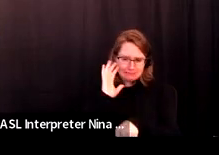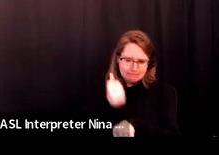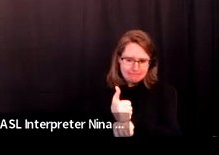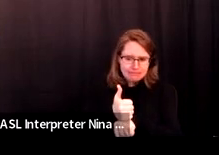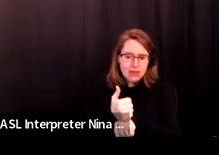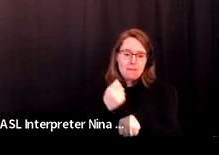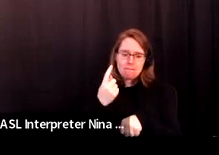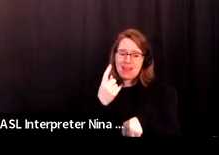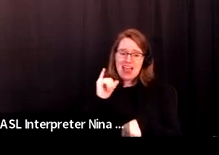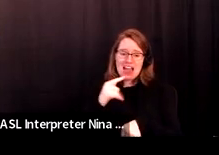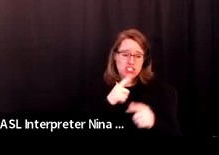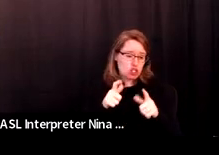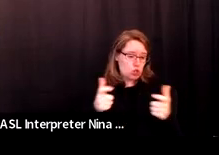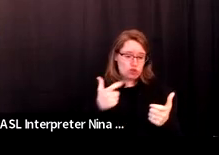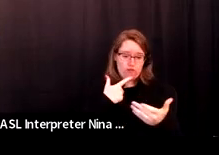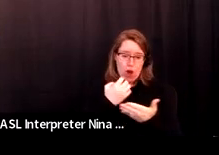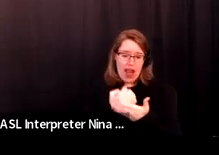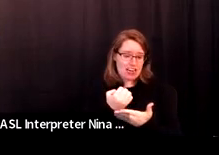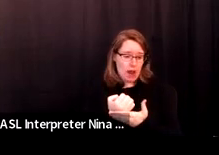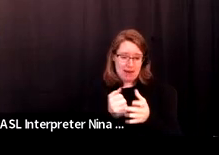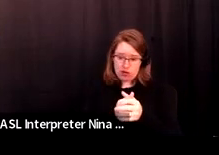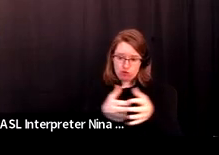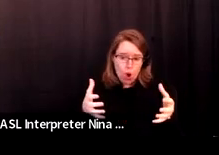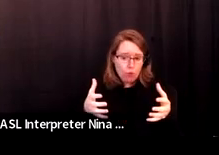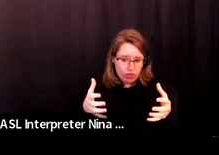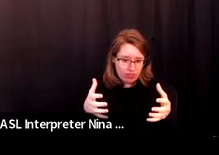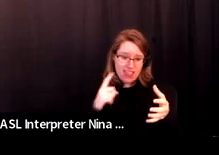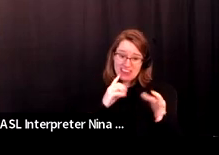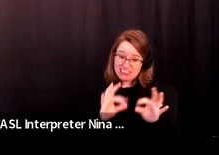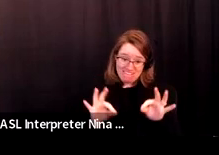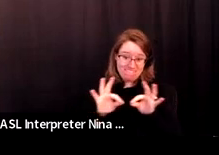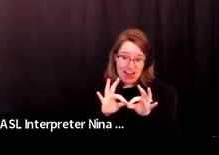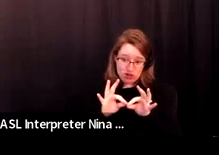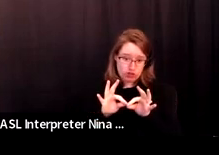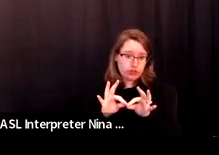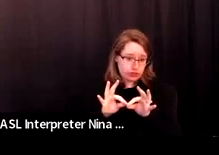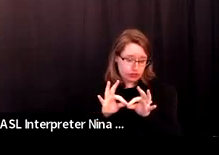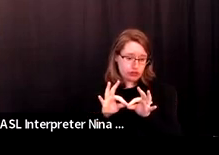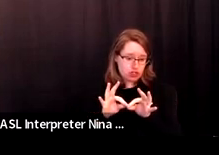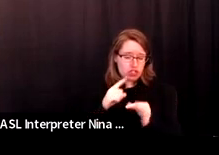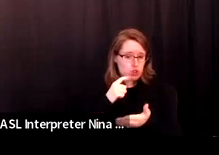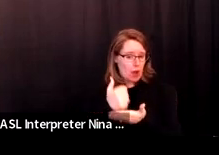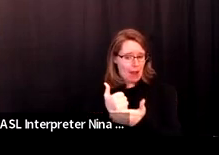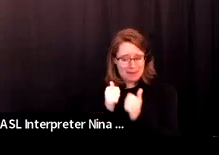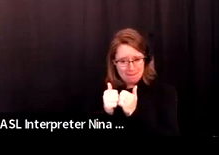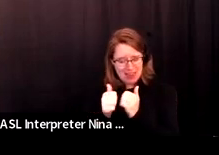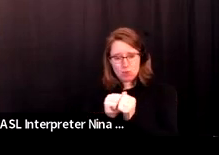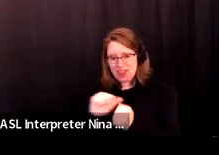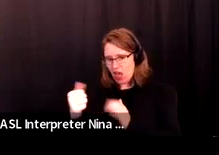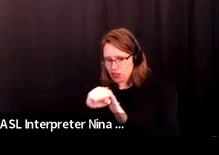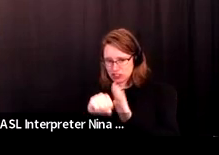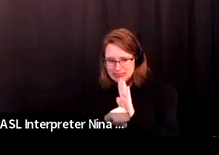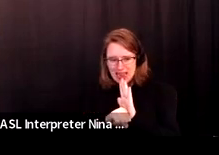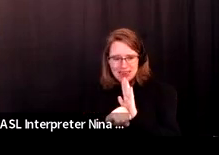of economic growth and economic expansion that is vital in a very fluid economy to outcompete other states. I don't know if we've distilled